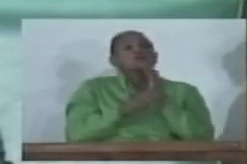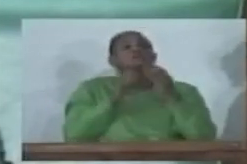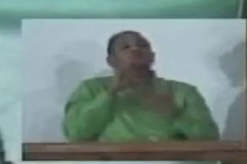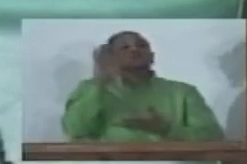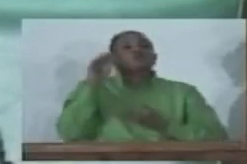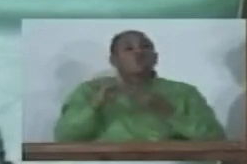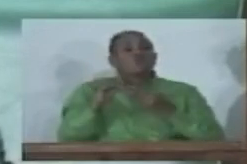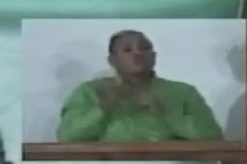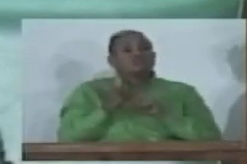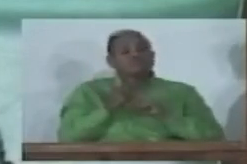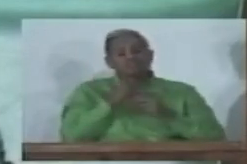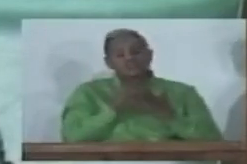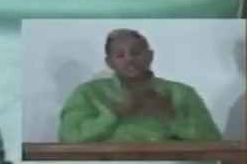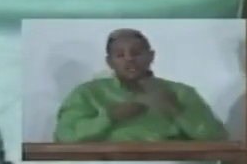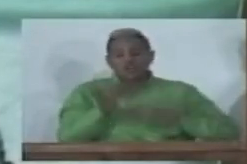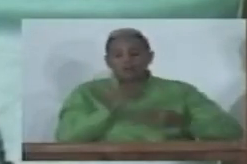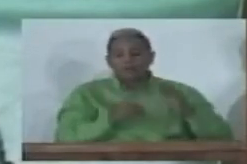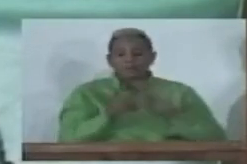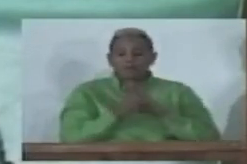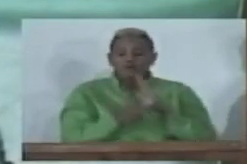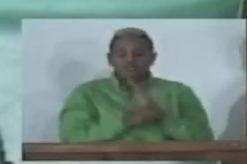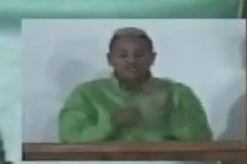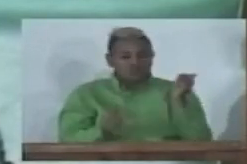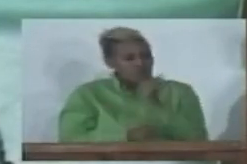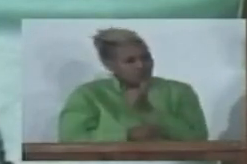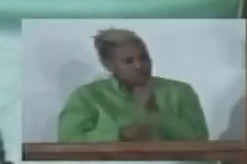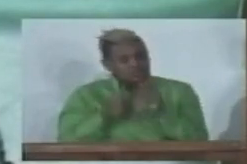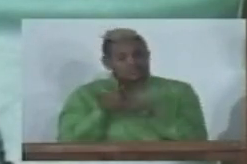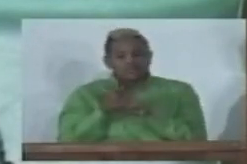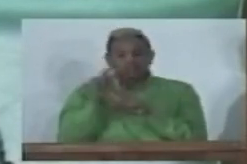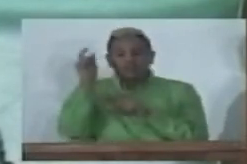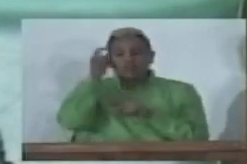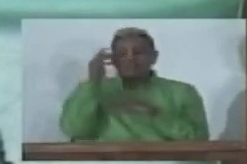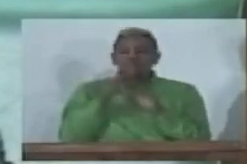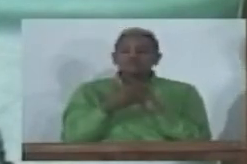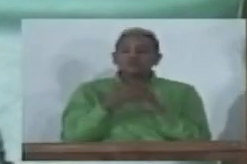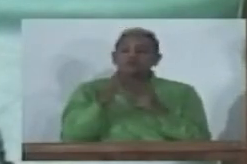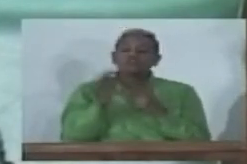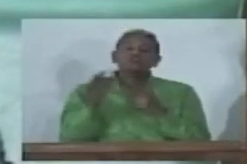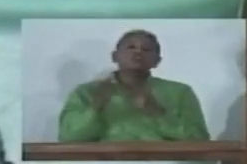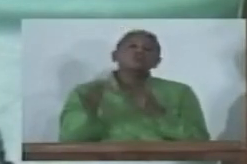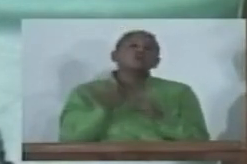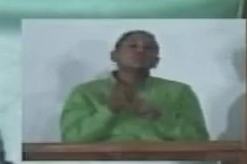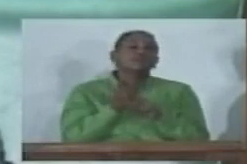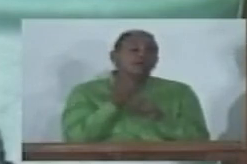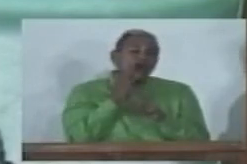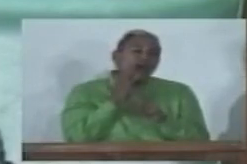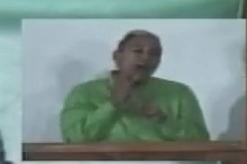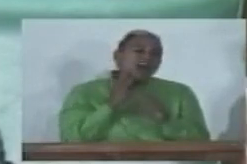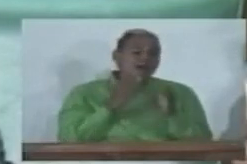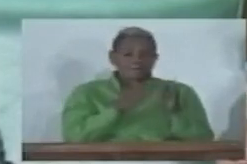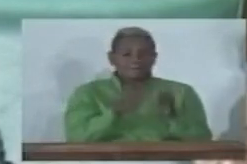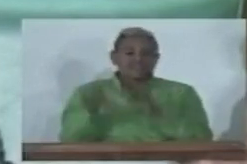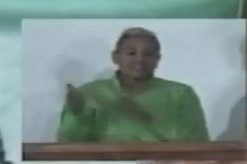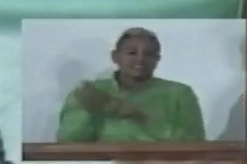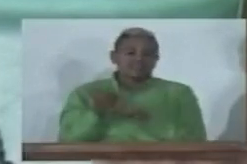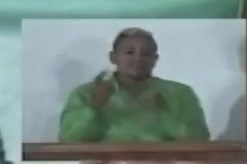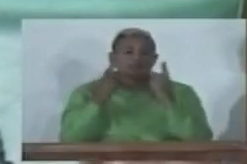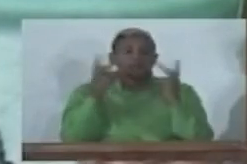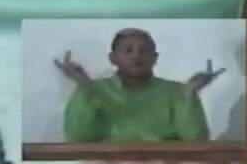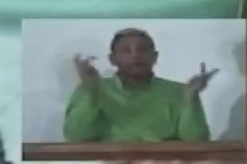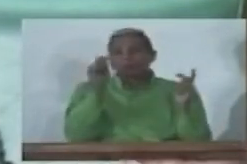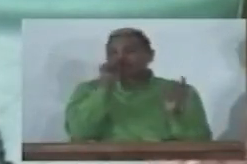overall economic policy. The government of Jamaica has chosen the mechanism of